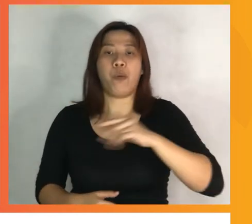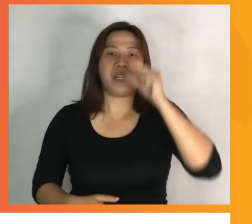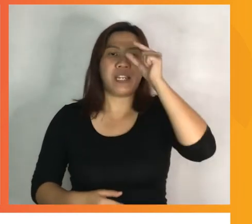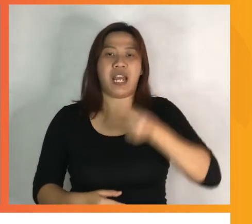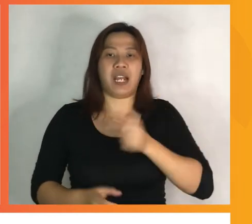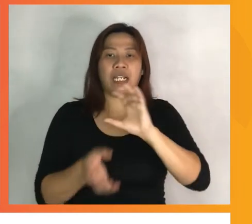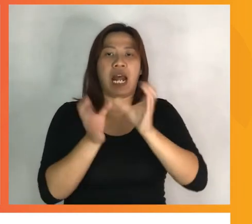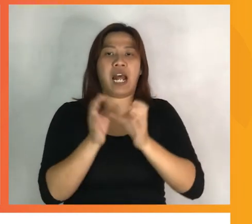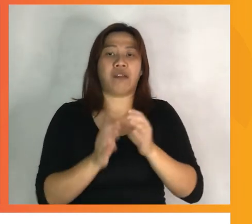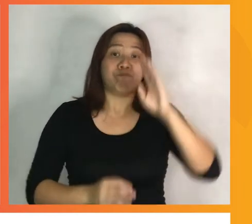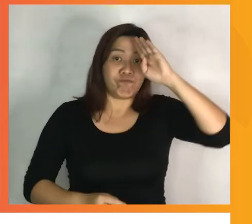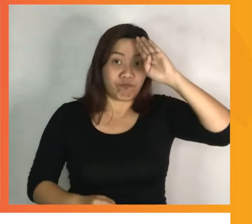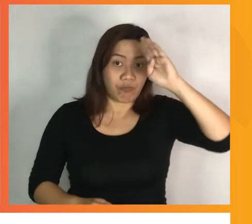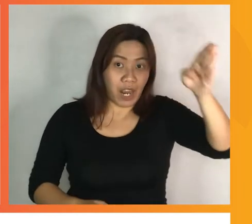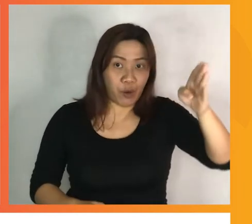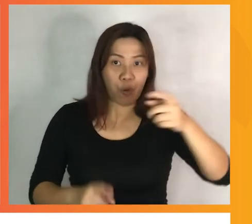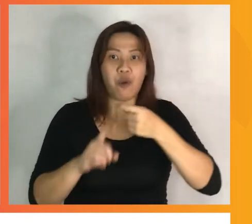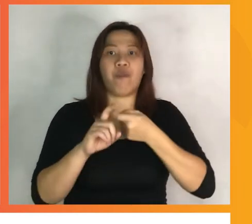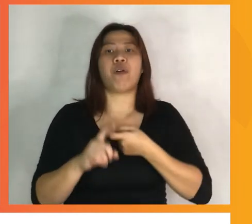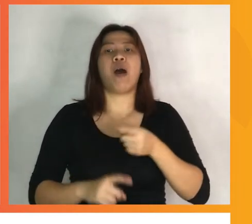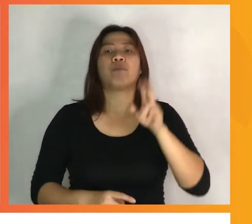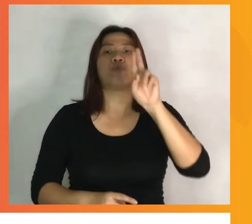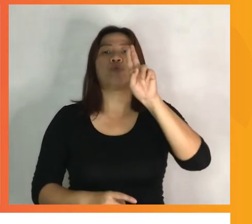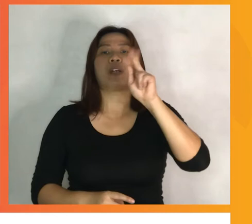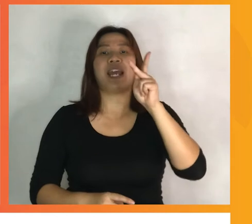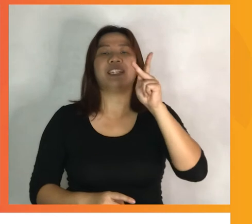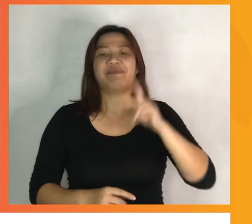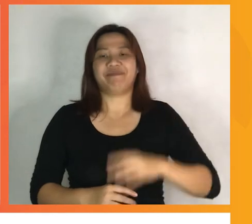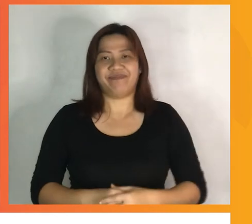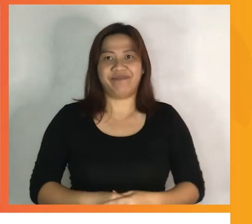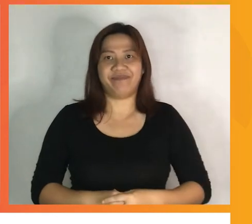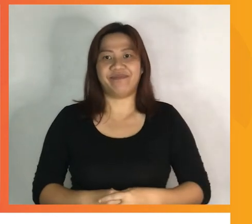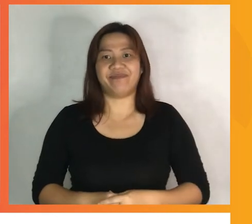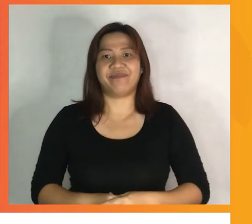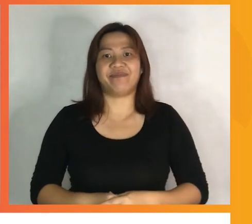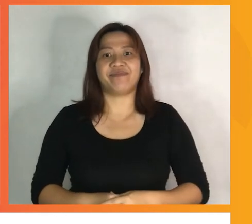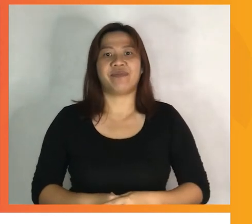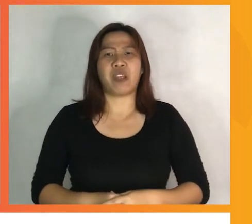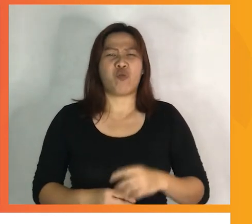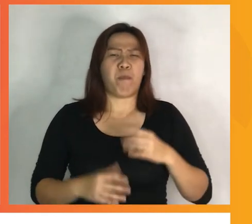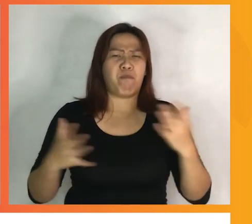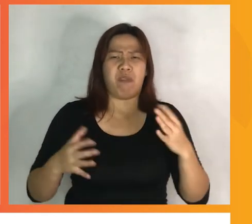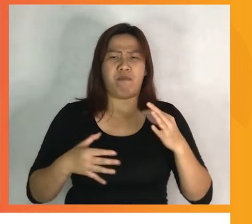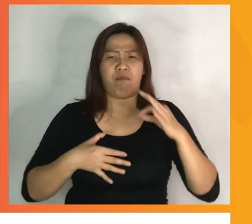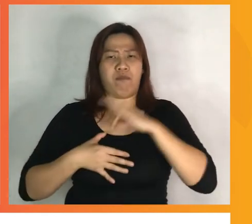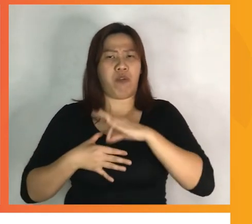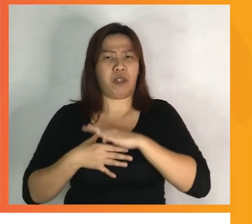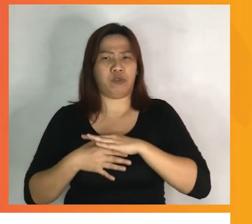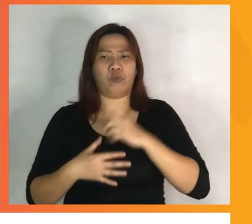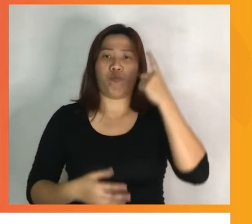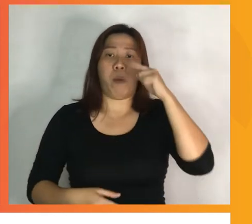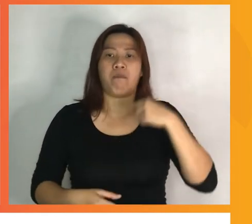Honoured guests and colleagues, hello from the UK. It's a huge privilege for